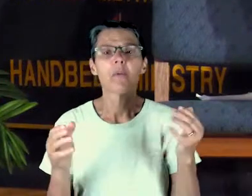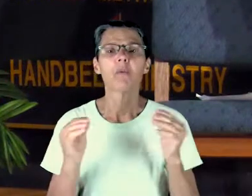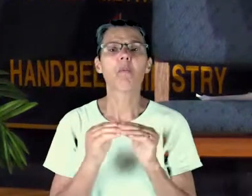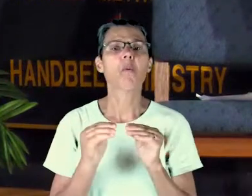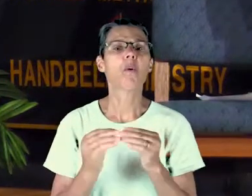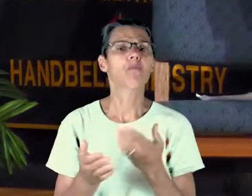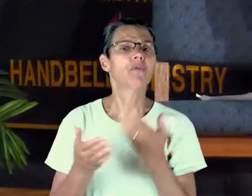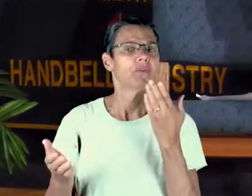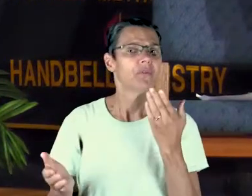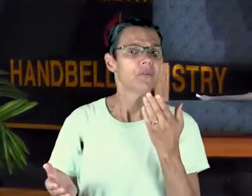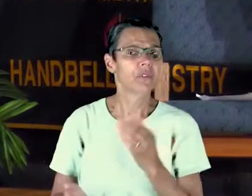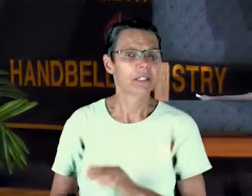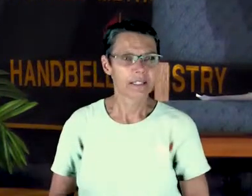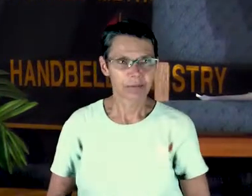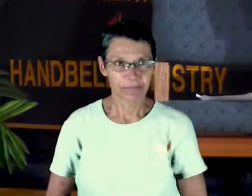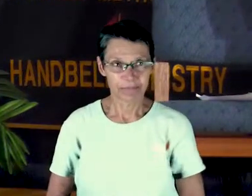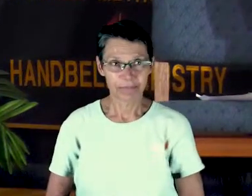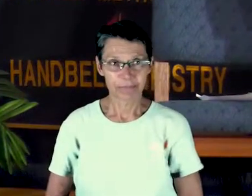a sign.